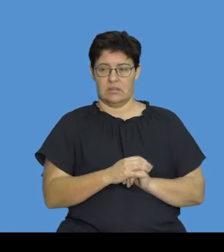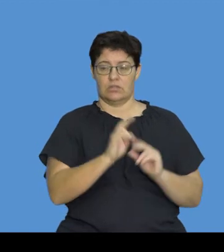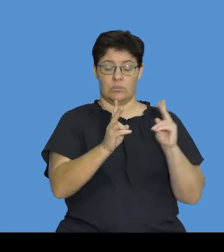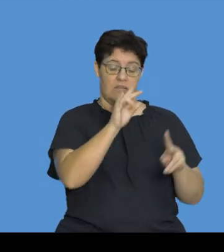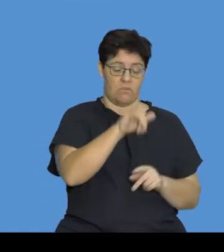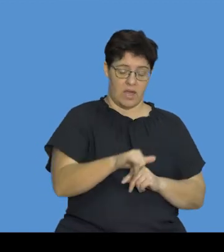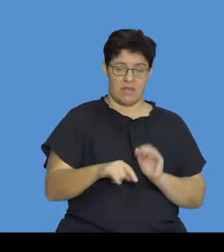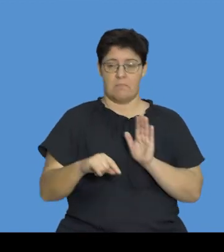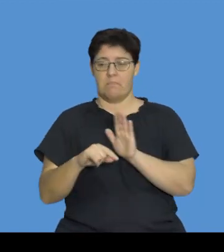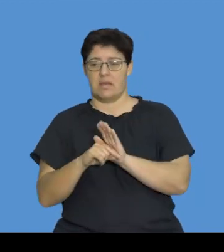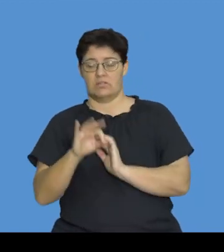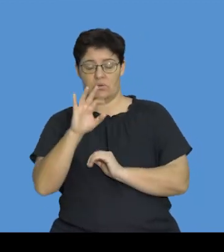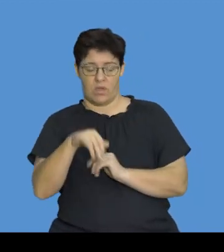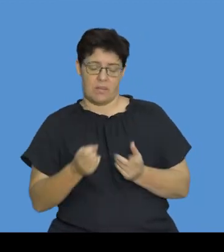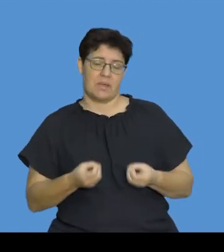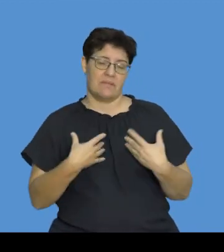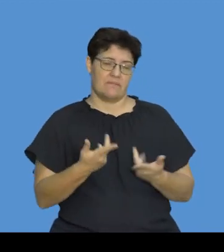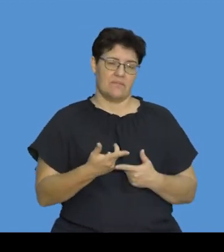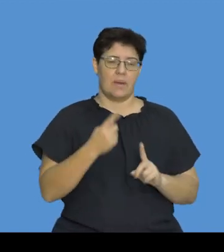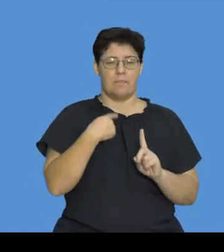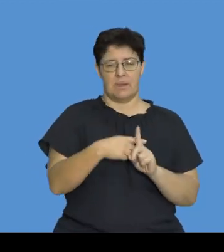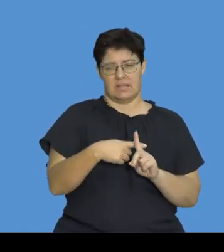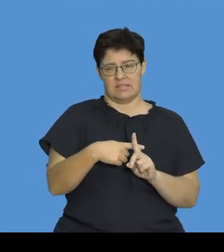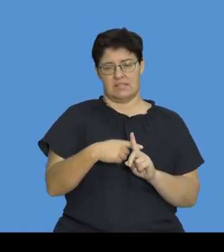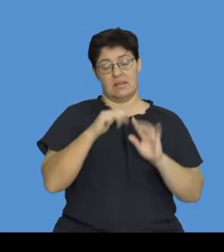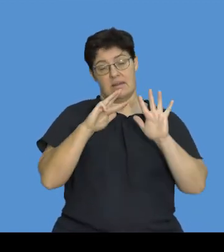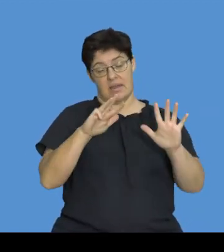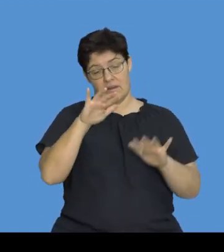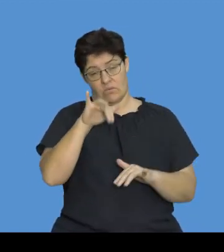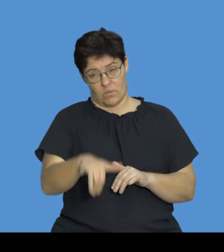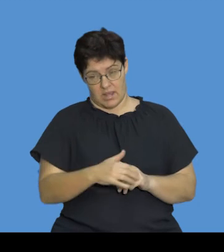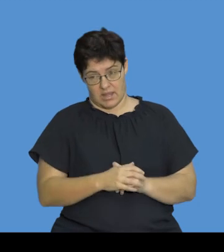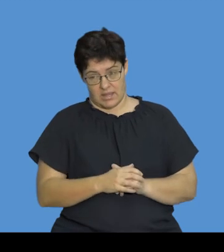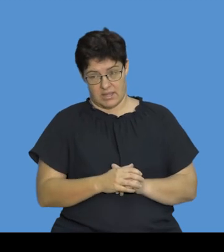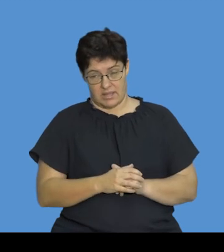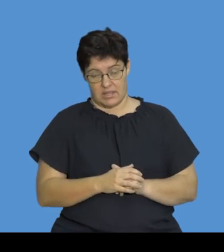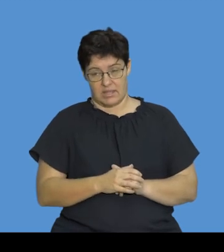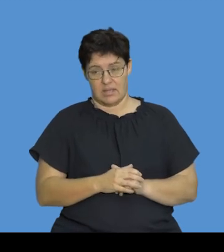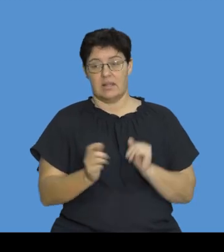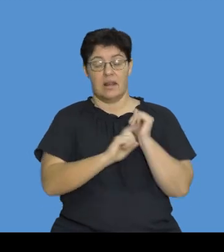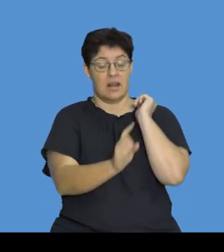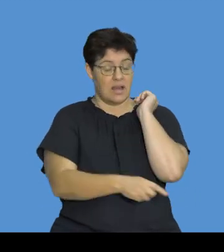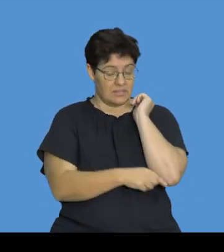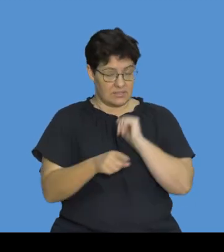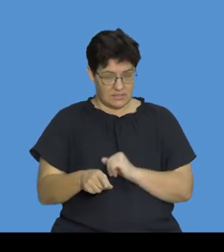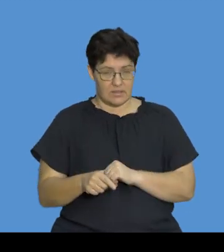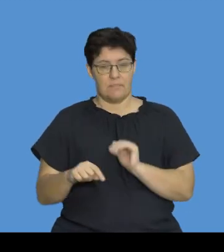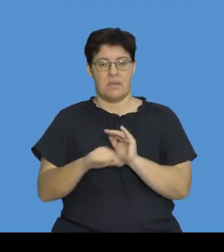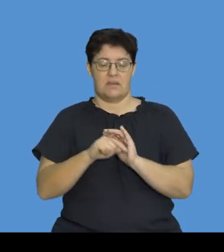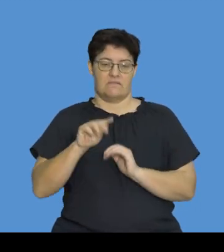12y minus 3y will give me plus 9y, and then lastly minus